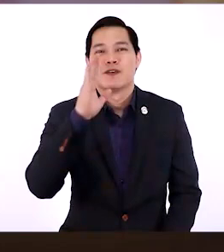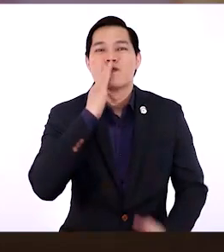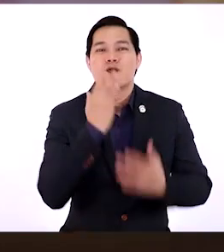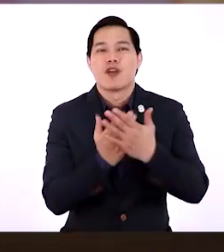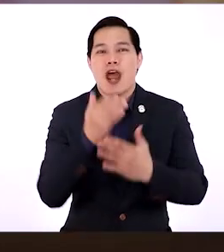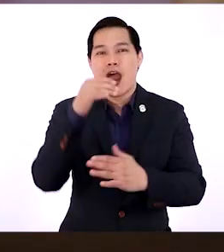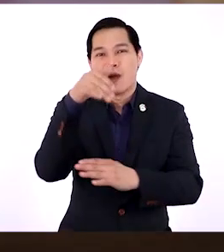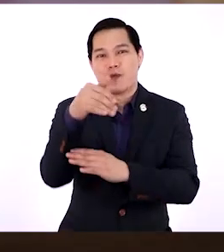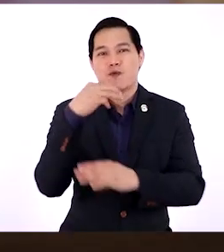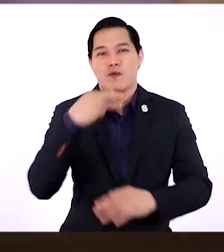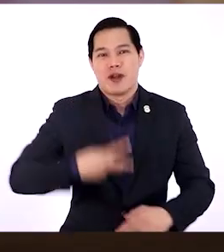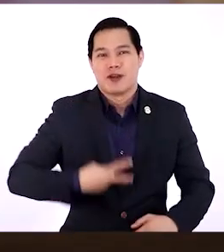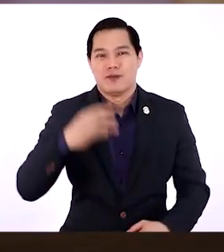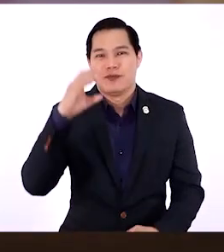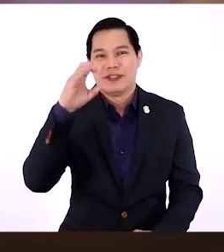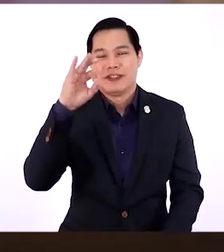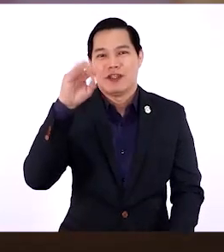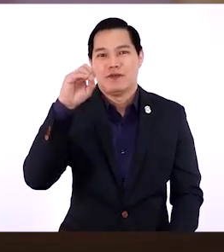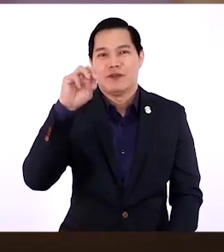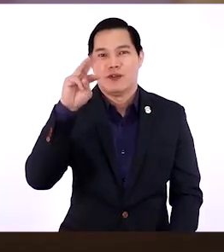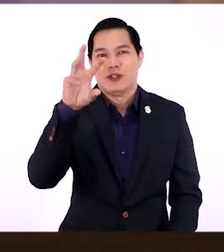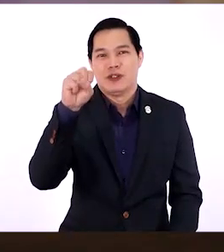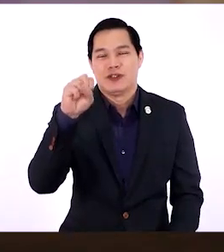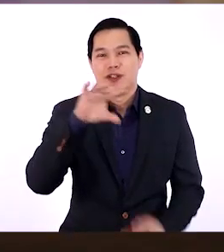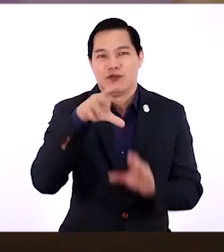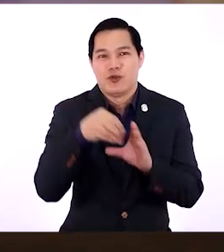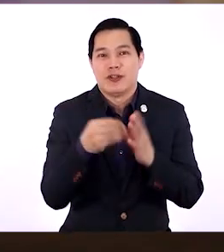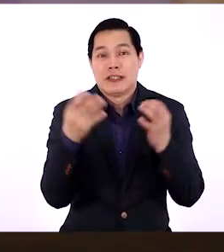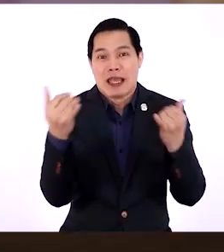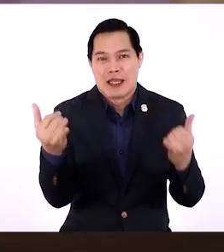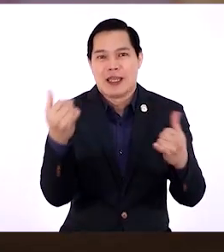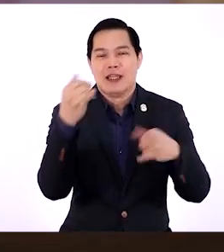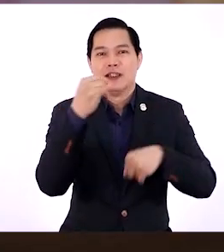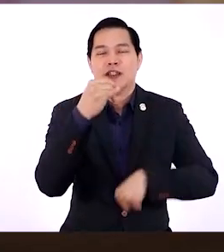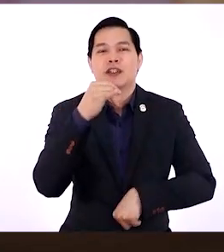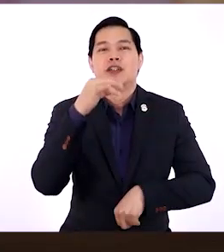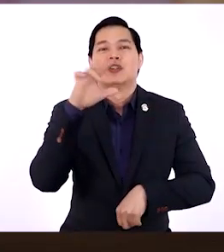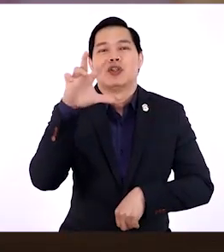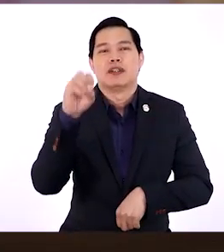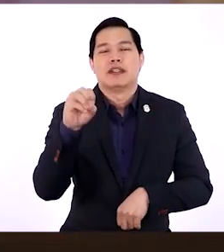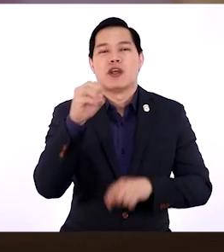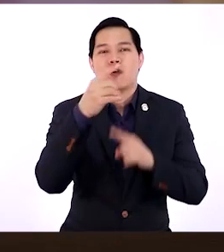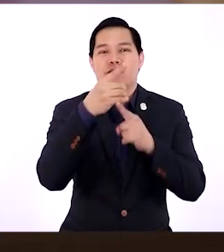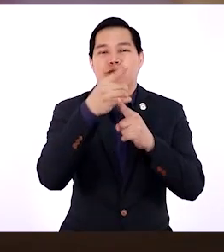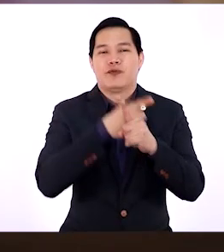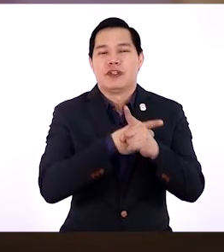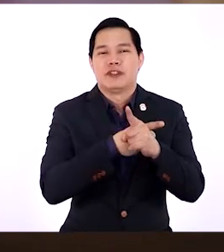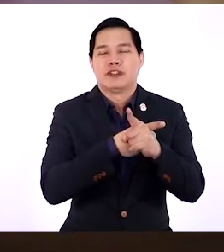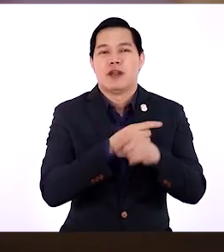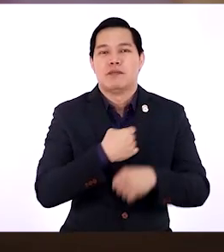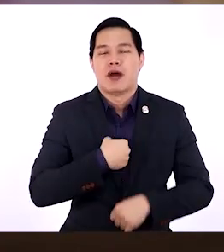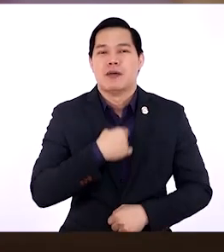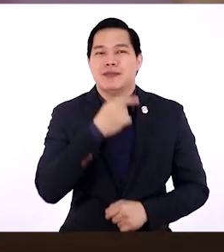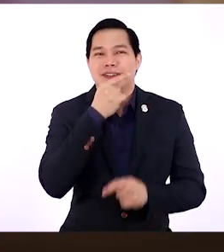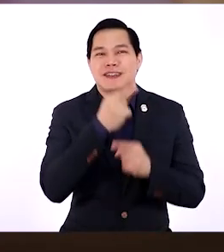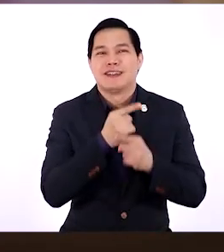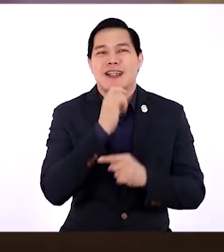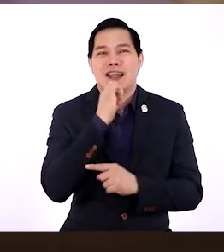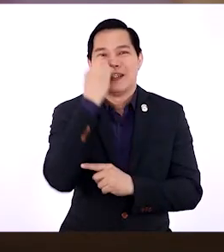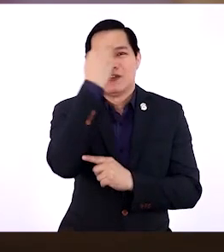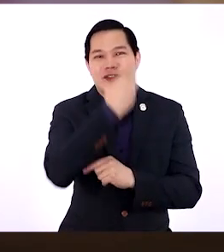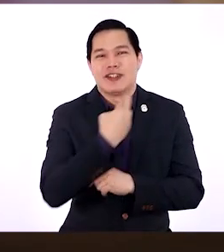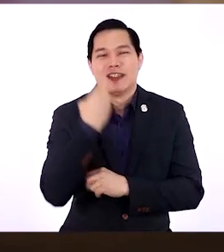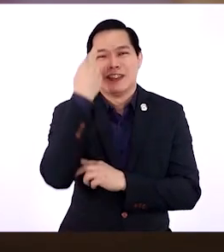Good afternoon and welcome to CFO News. Join us again today, the 30th of December. I'm Sister